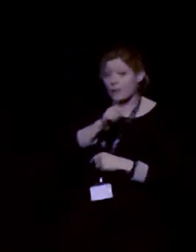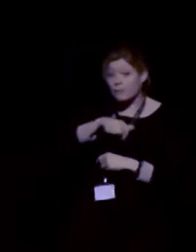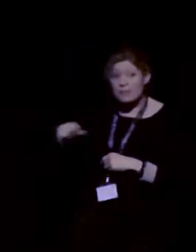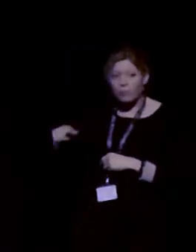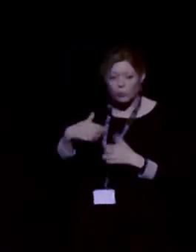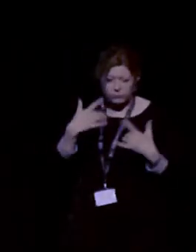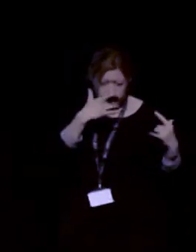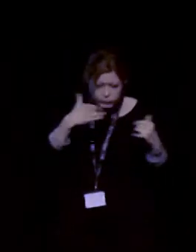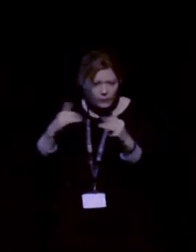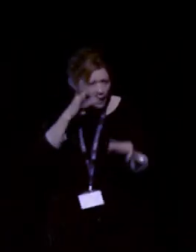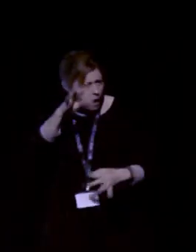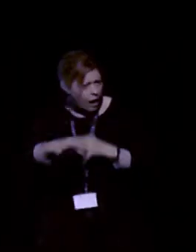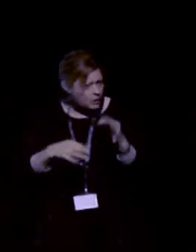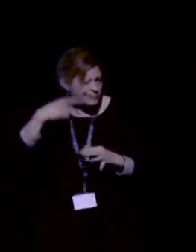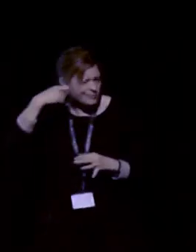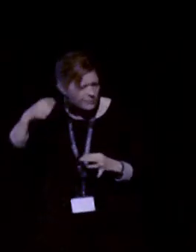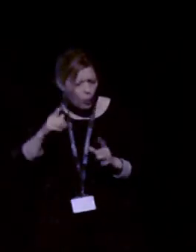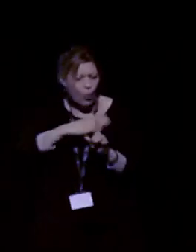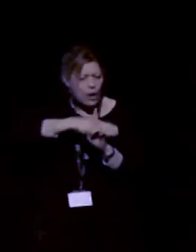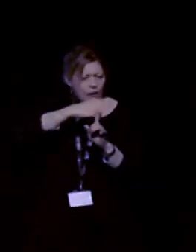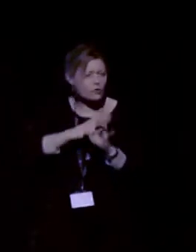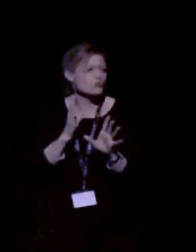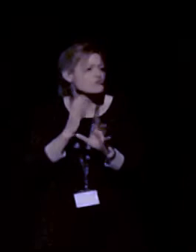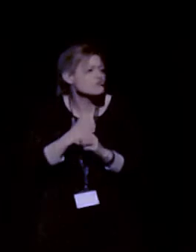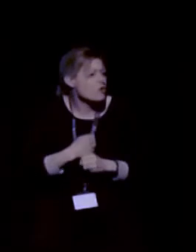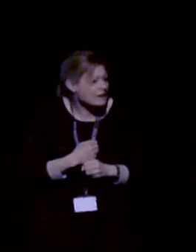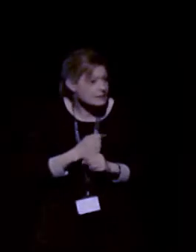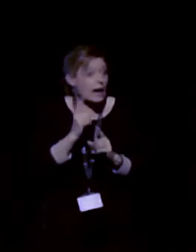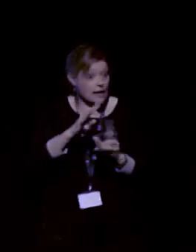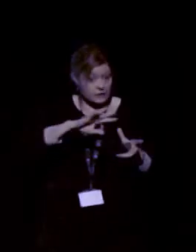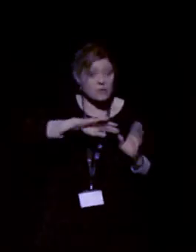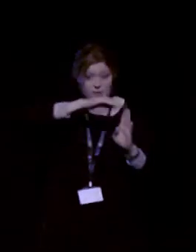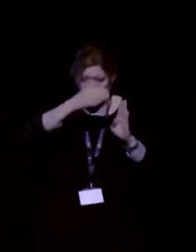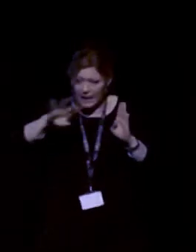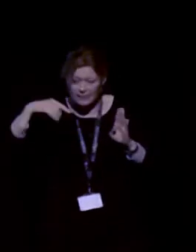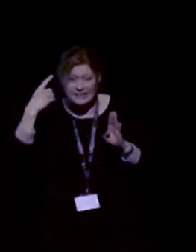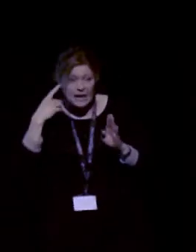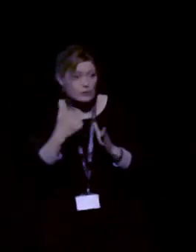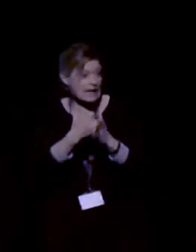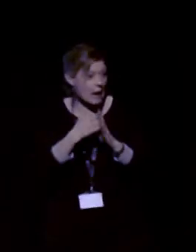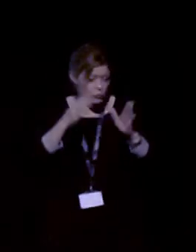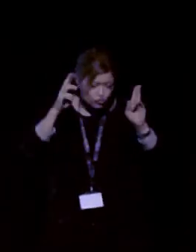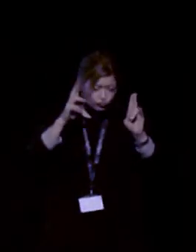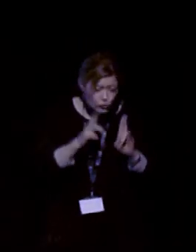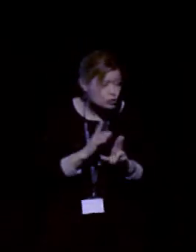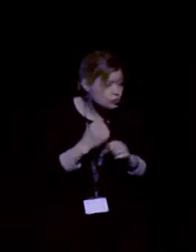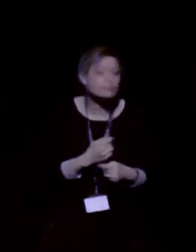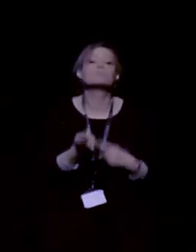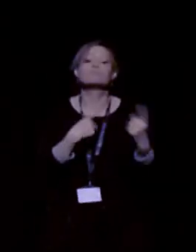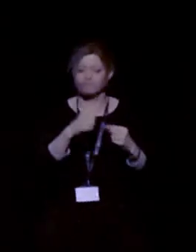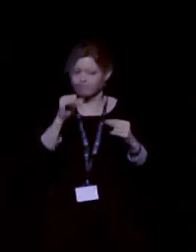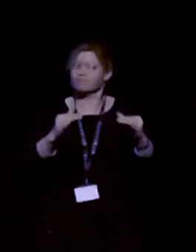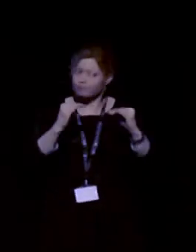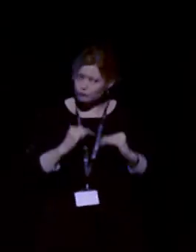tinnitus was producing, and that the dynamic sounds produced a greater reduction in